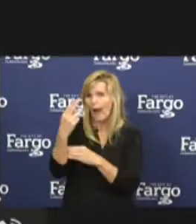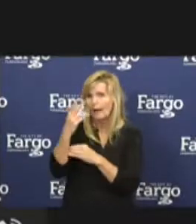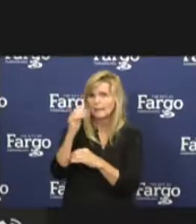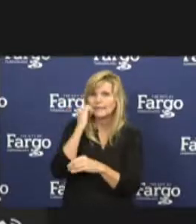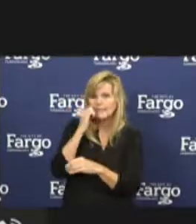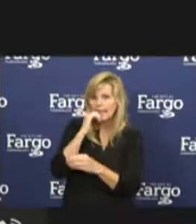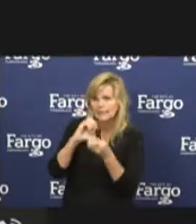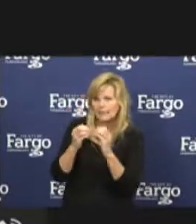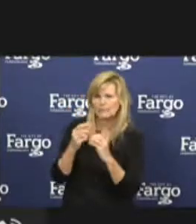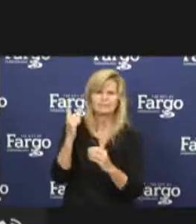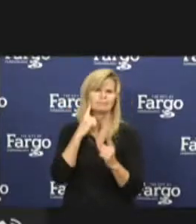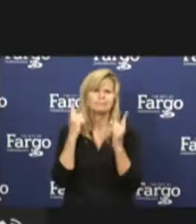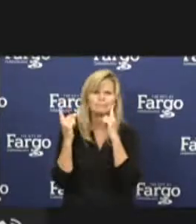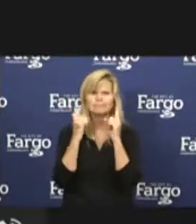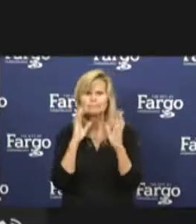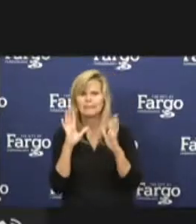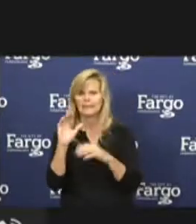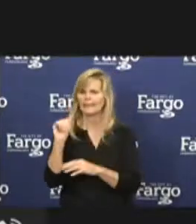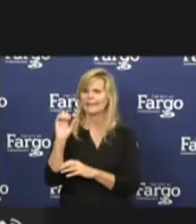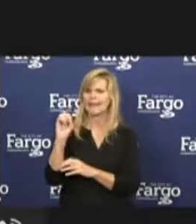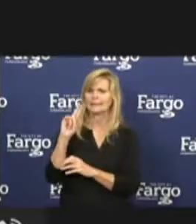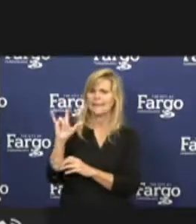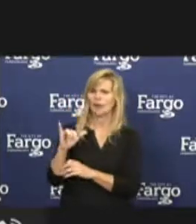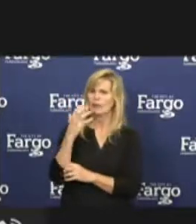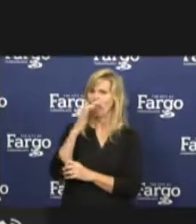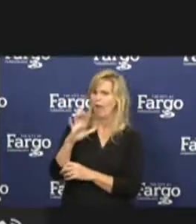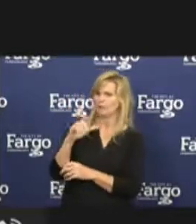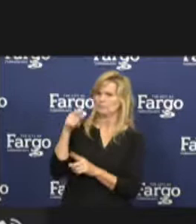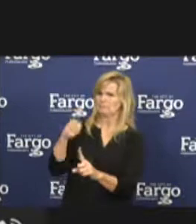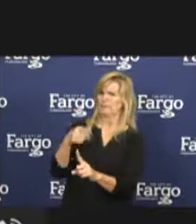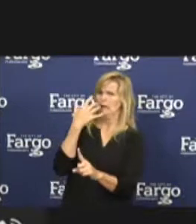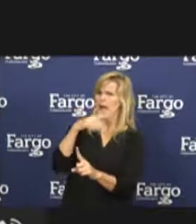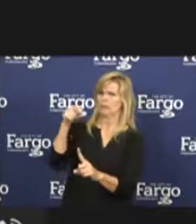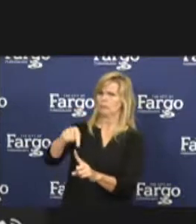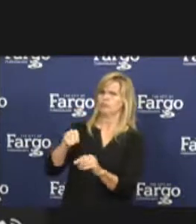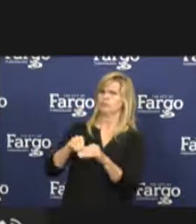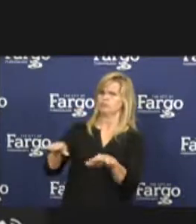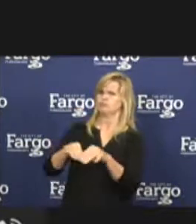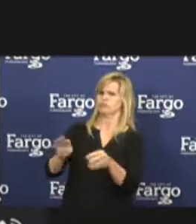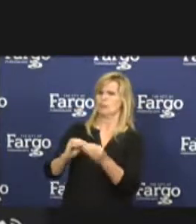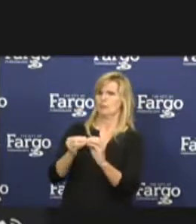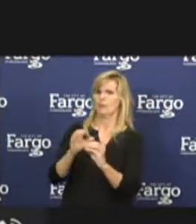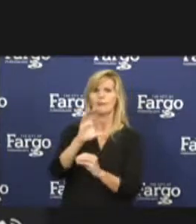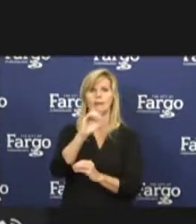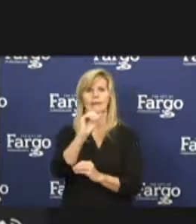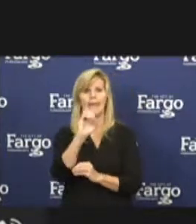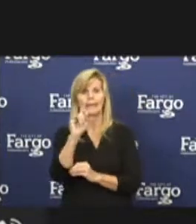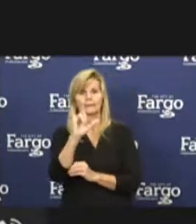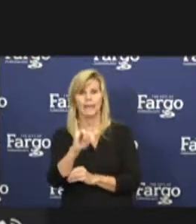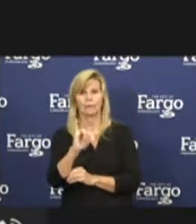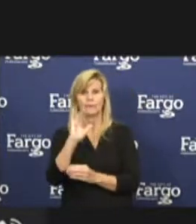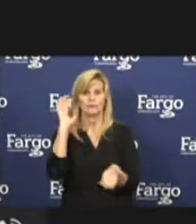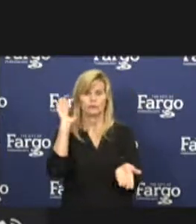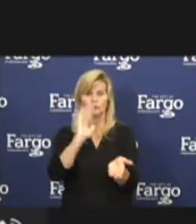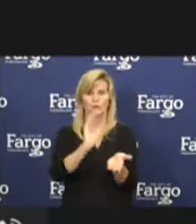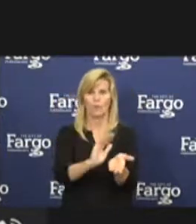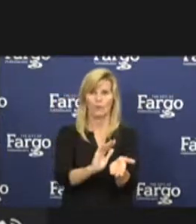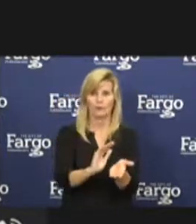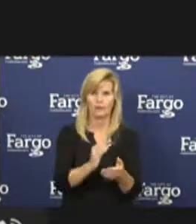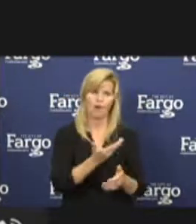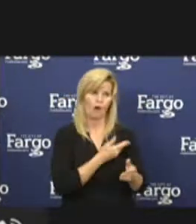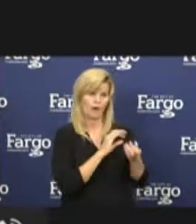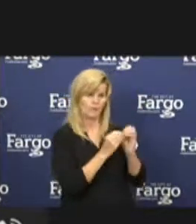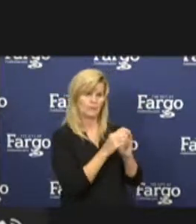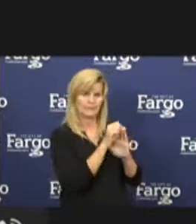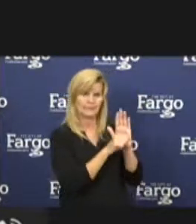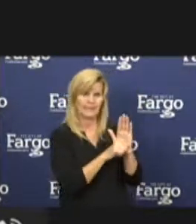hear concerns that Cass County is a hot spot and Cass County is slowing our restart as a state.